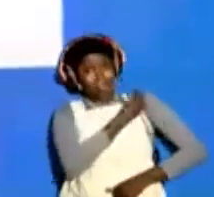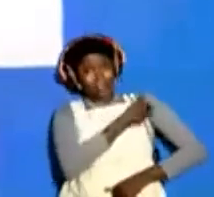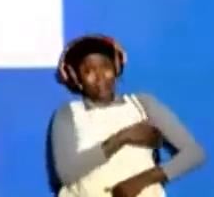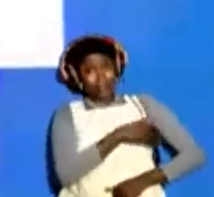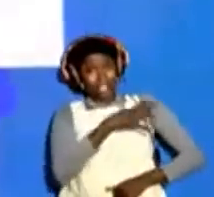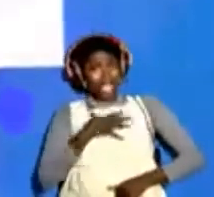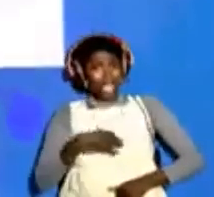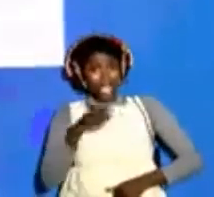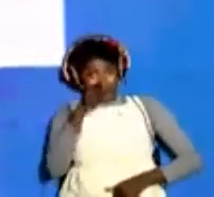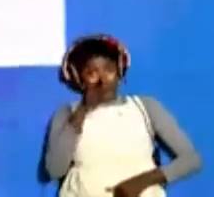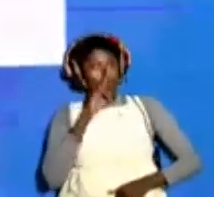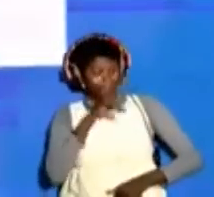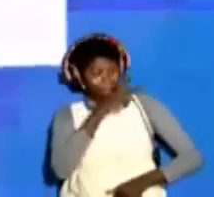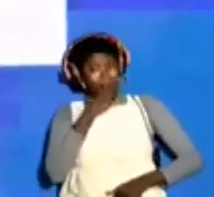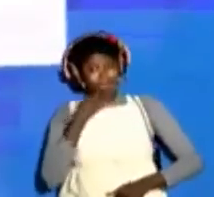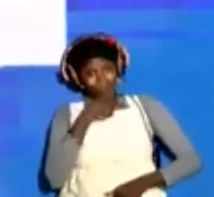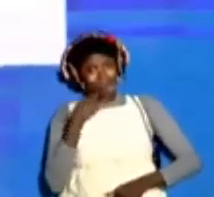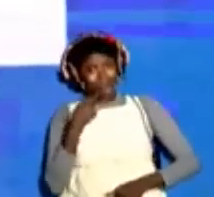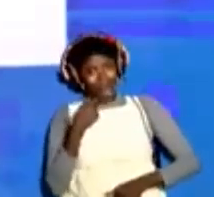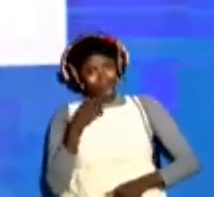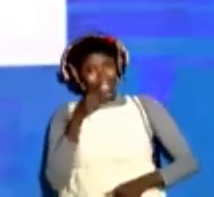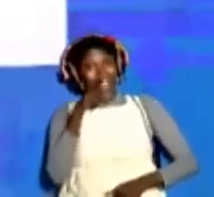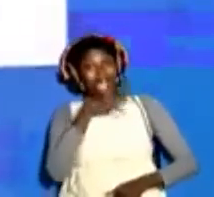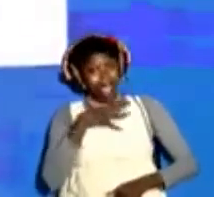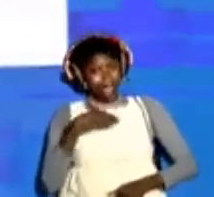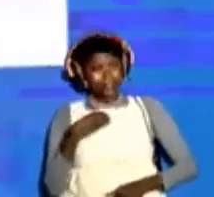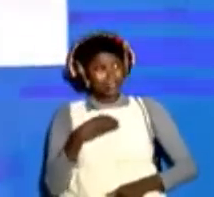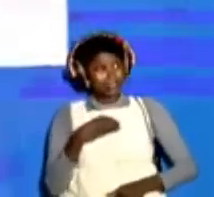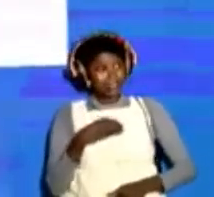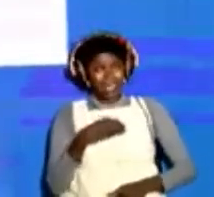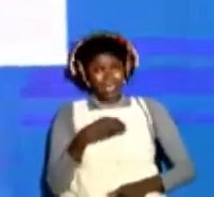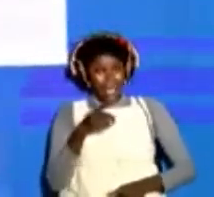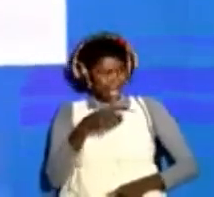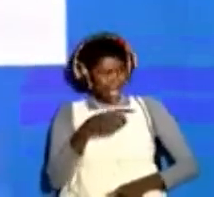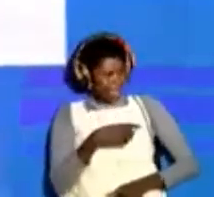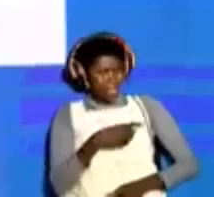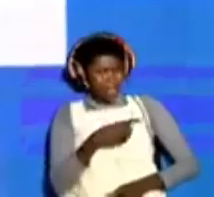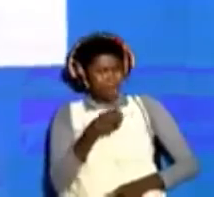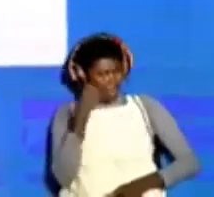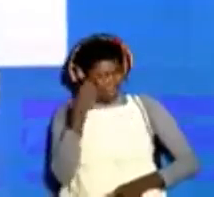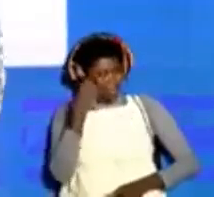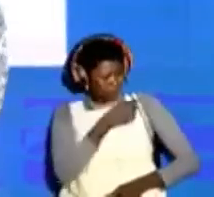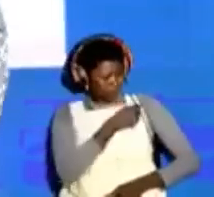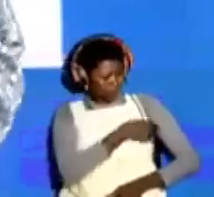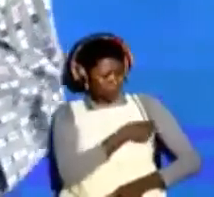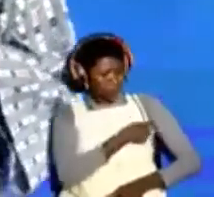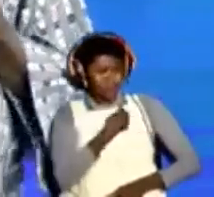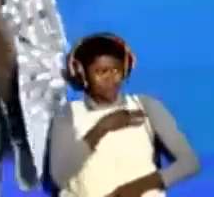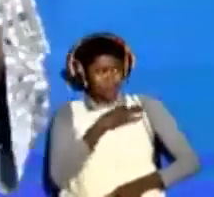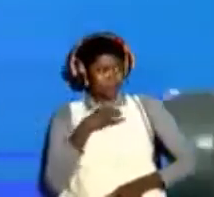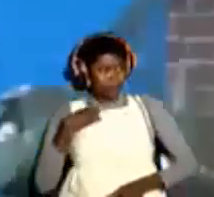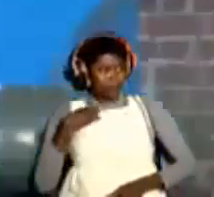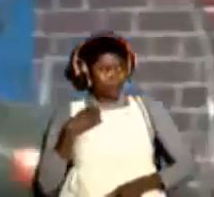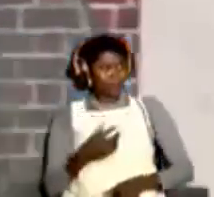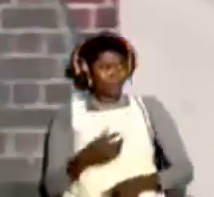And your man of God is just, "Go and think about it."